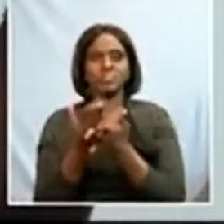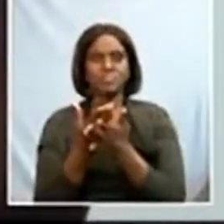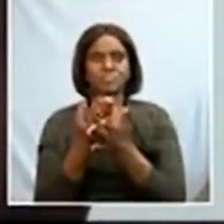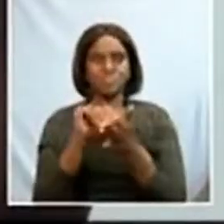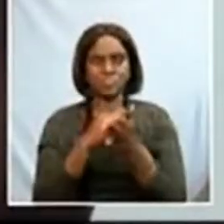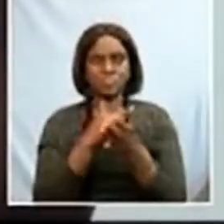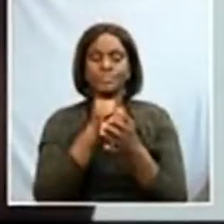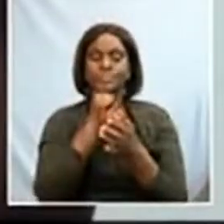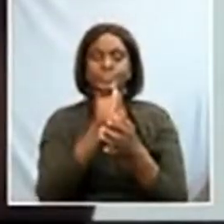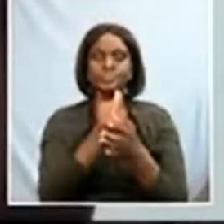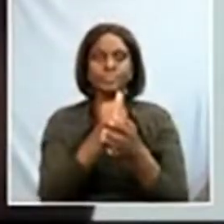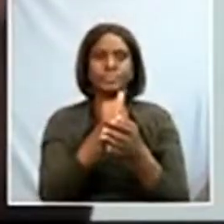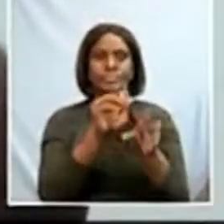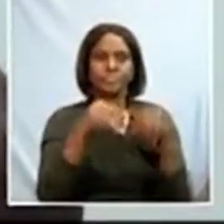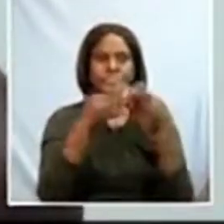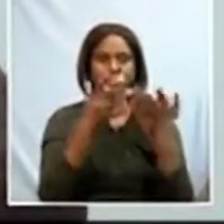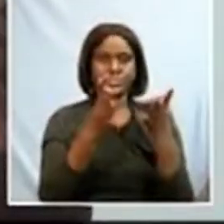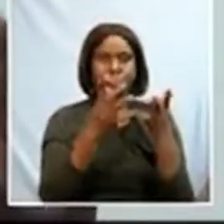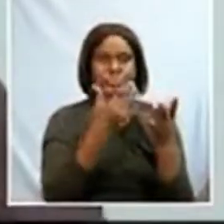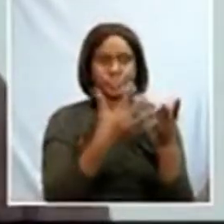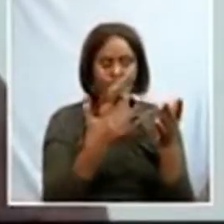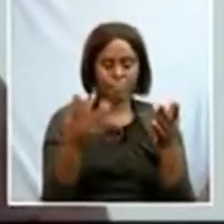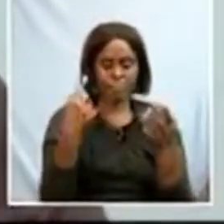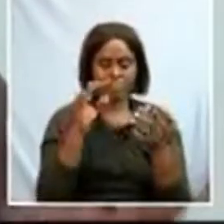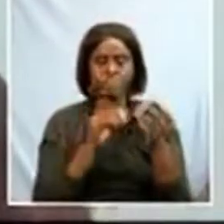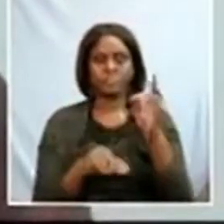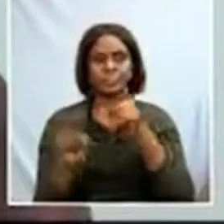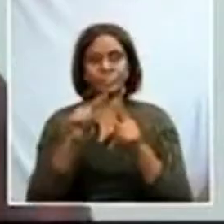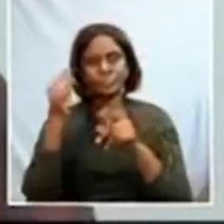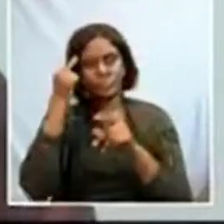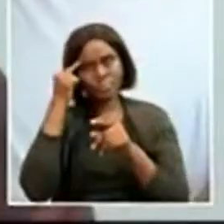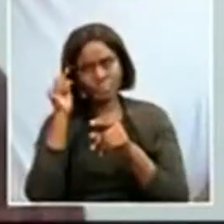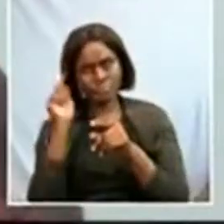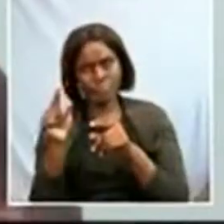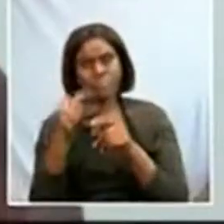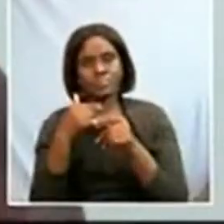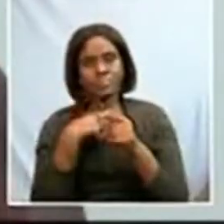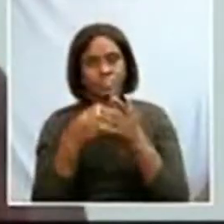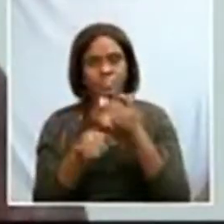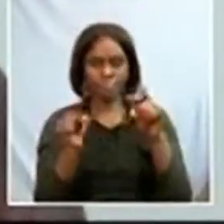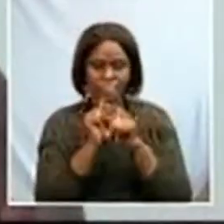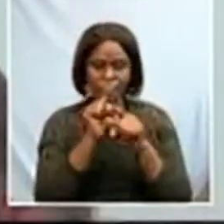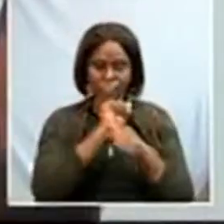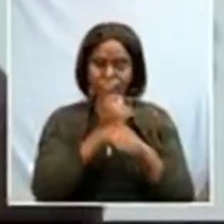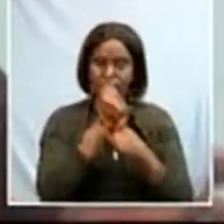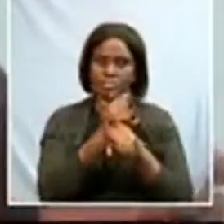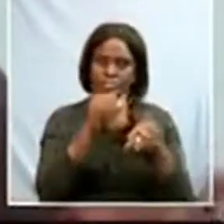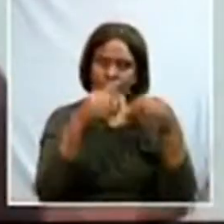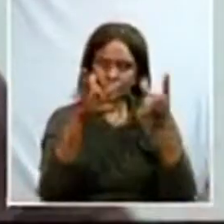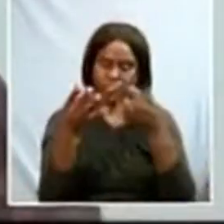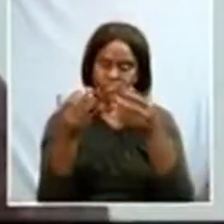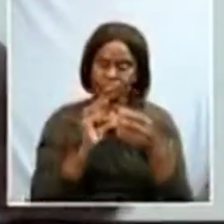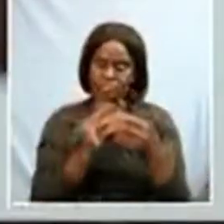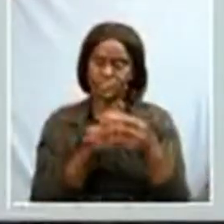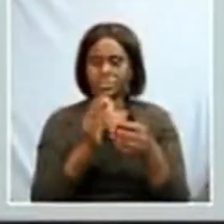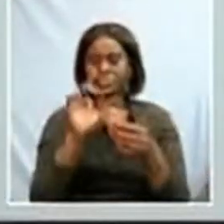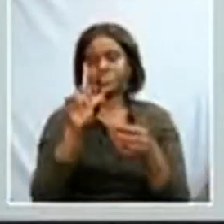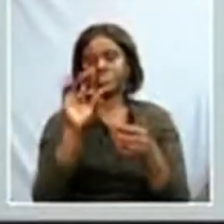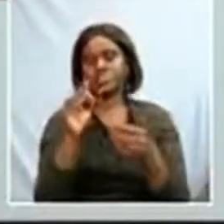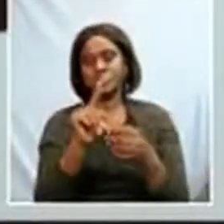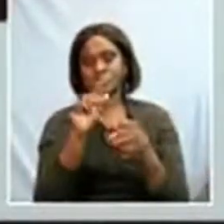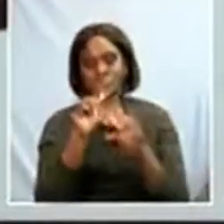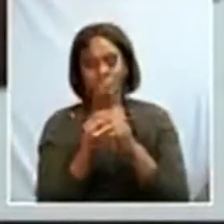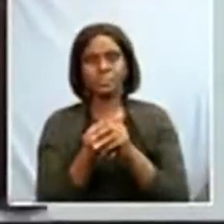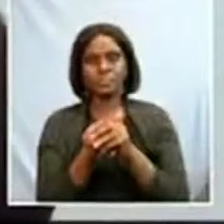we couldn't provide amenities for our people. The government has gone an extra mile to give us CDF